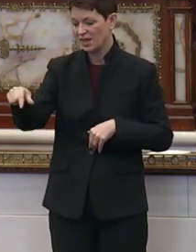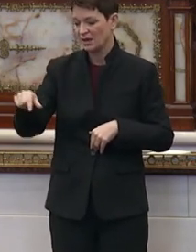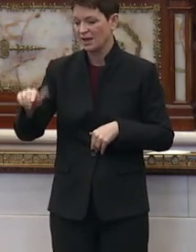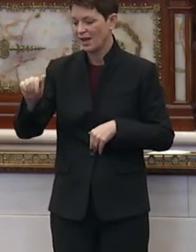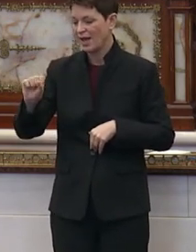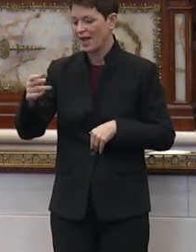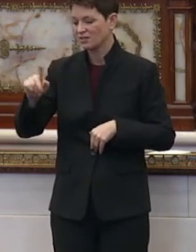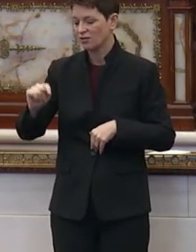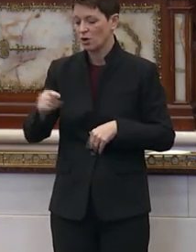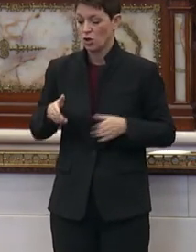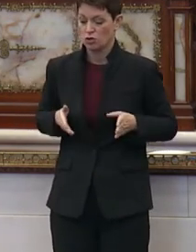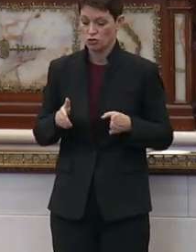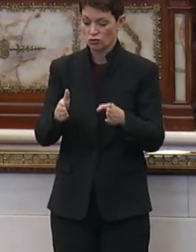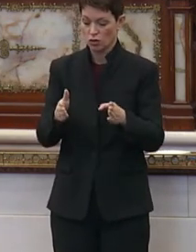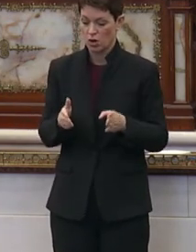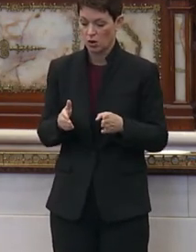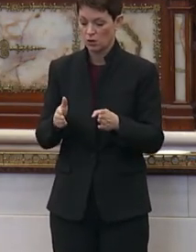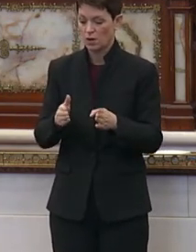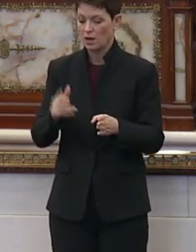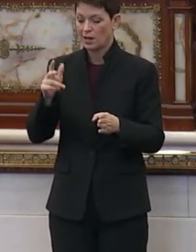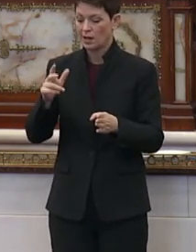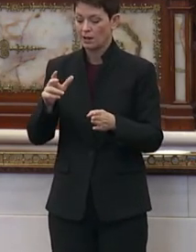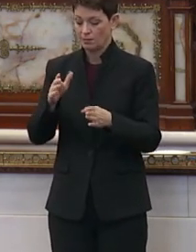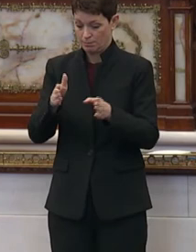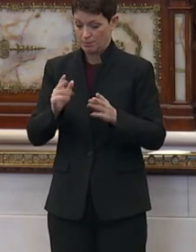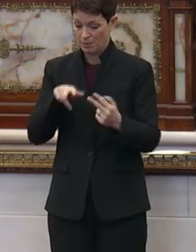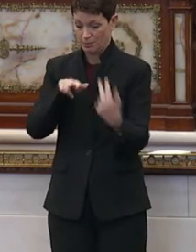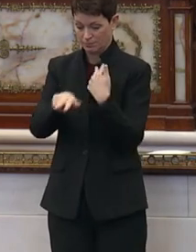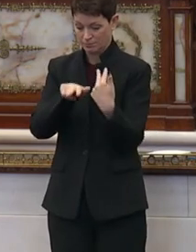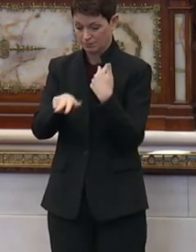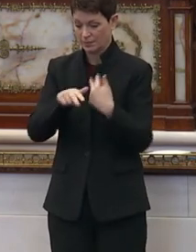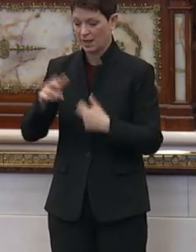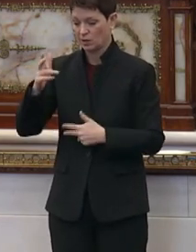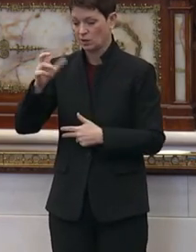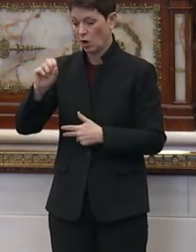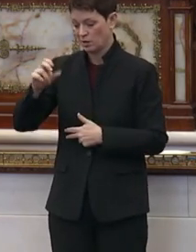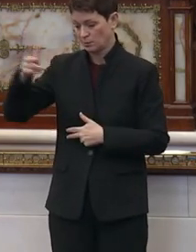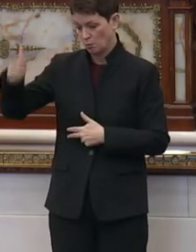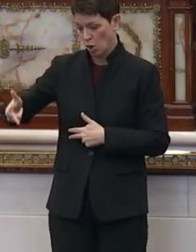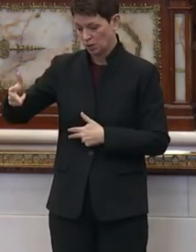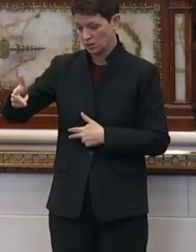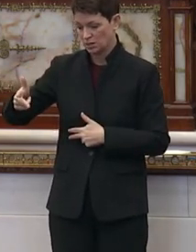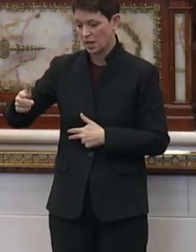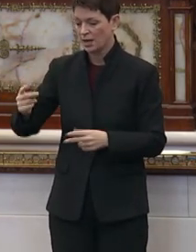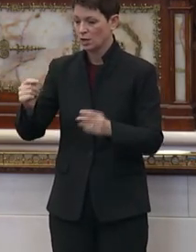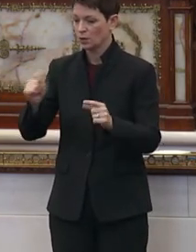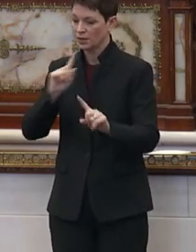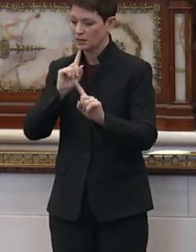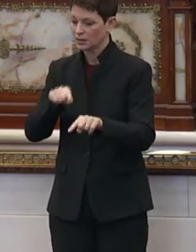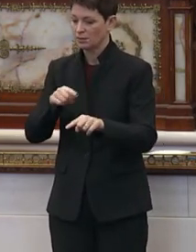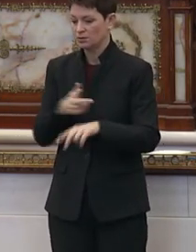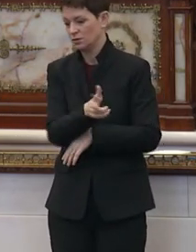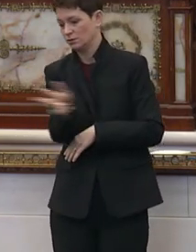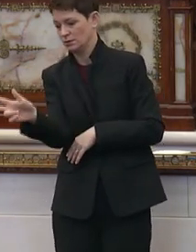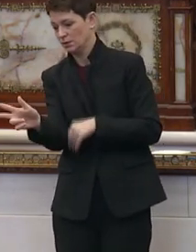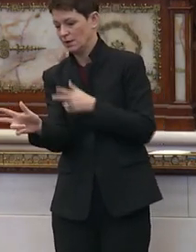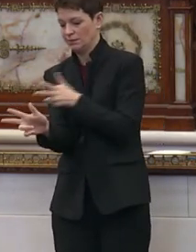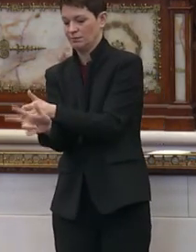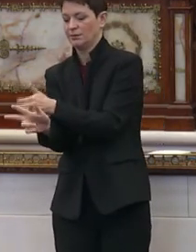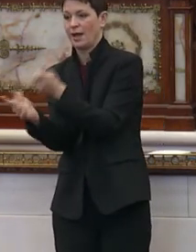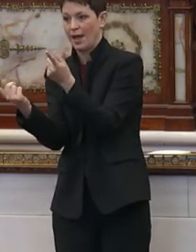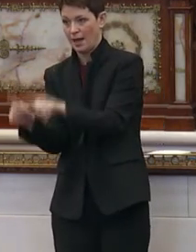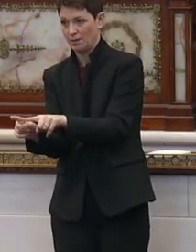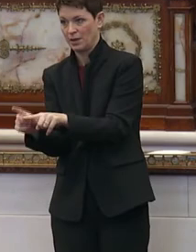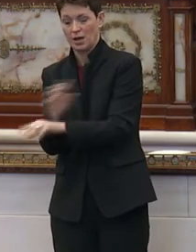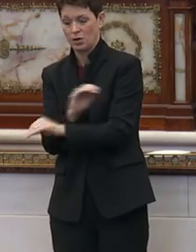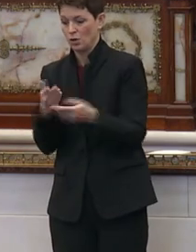asphalt between a row of parked cars and moving traffic. I had only a split second to react to the driver turning across my path and